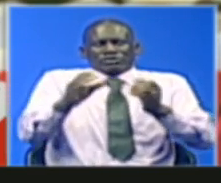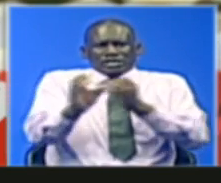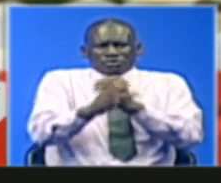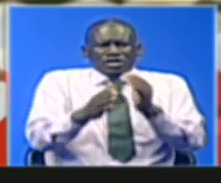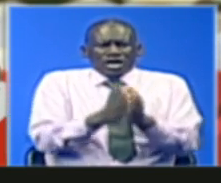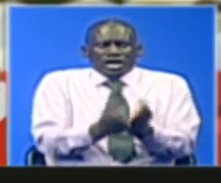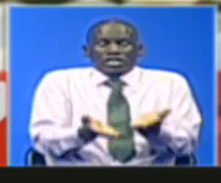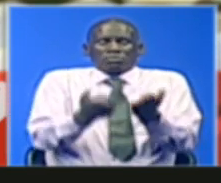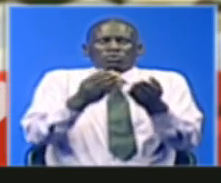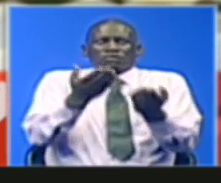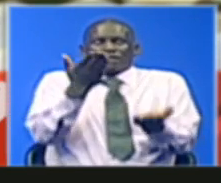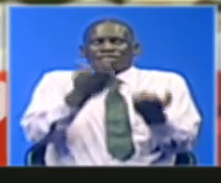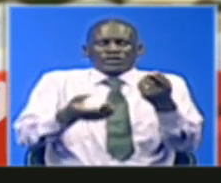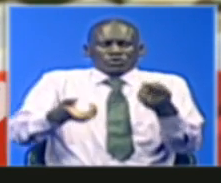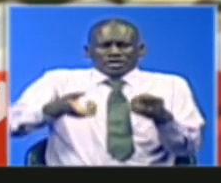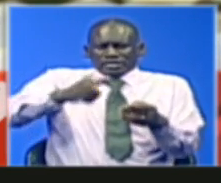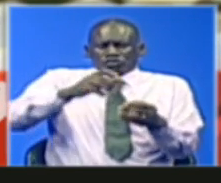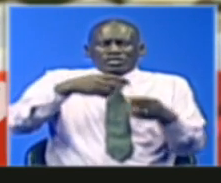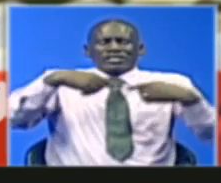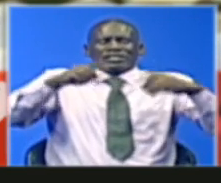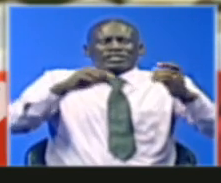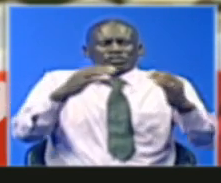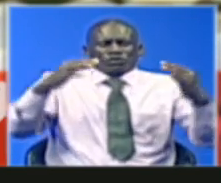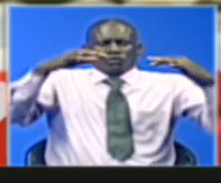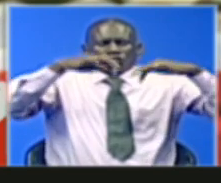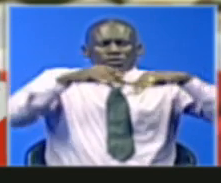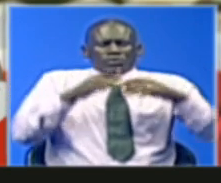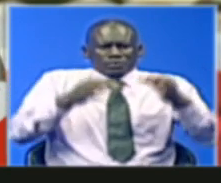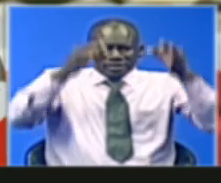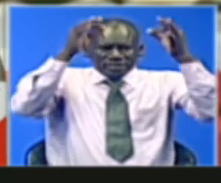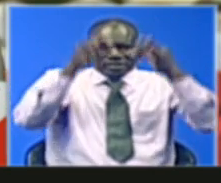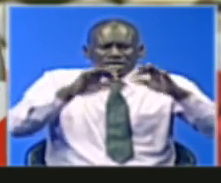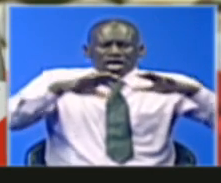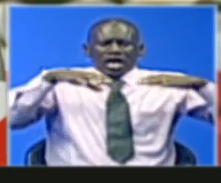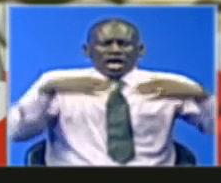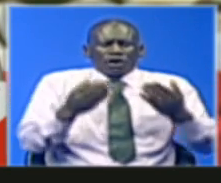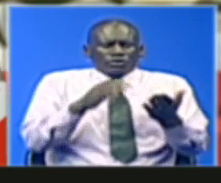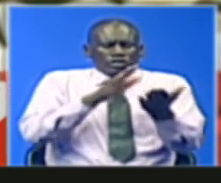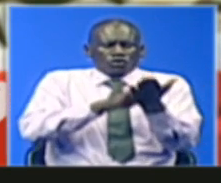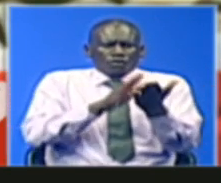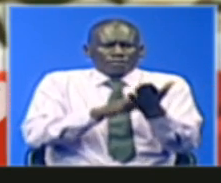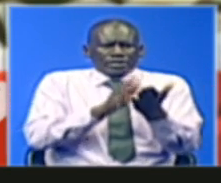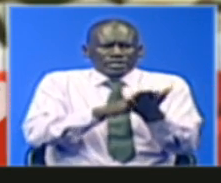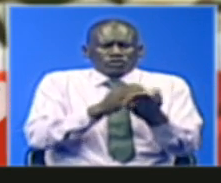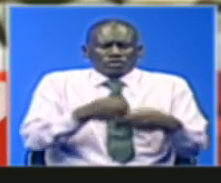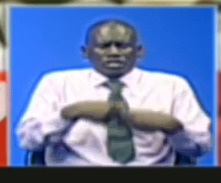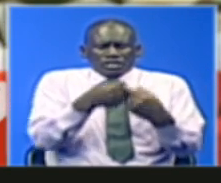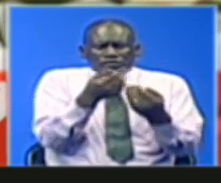addition. The success of this forum will, however, be determined by the extent to which the recommendations made here